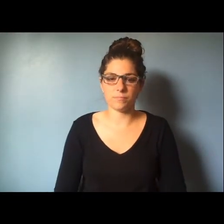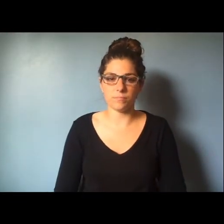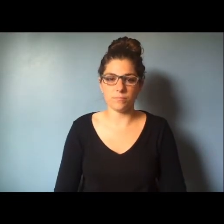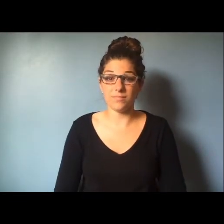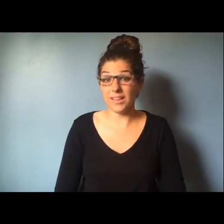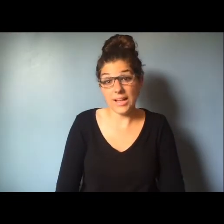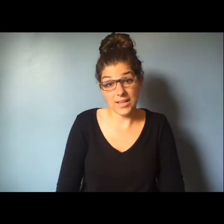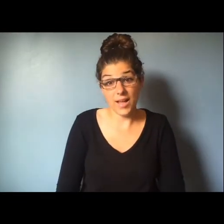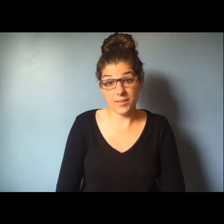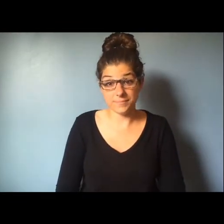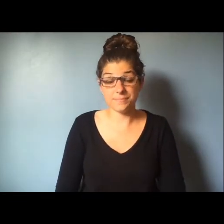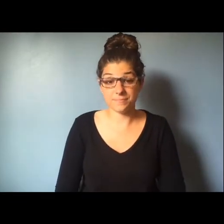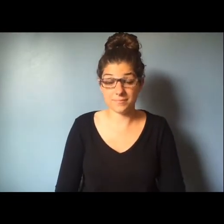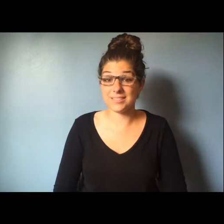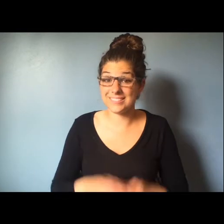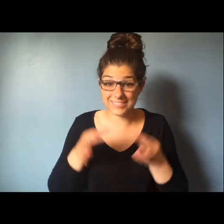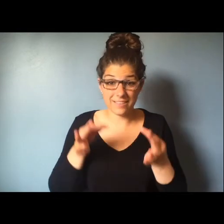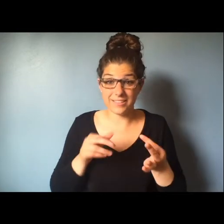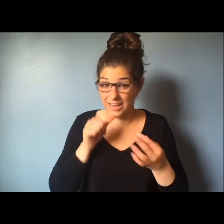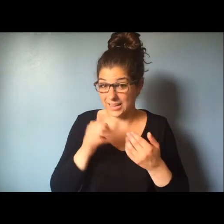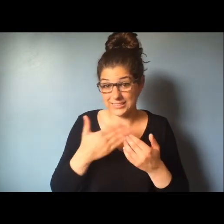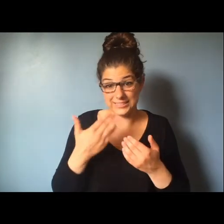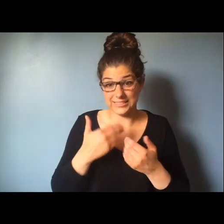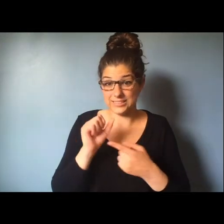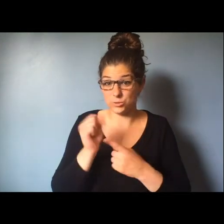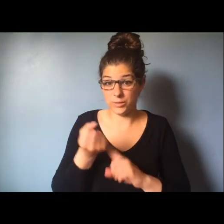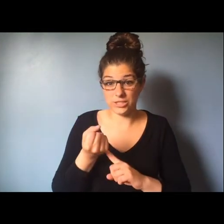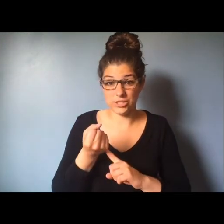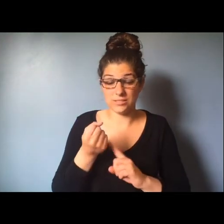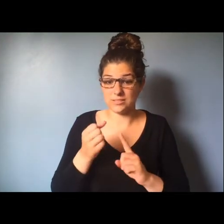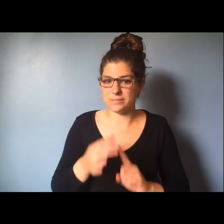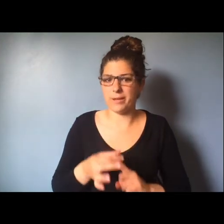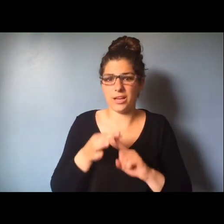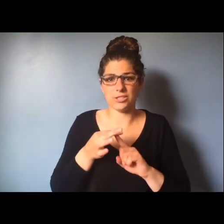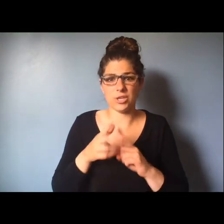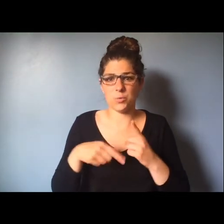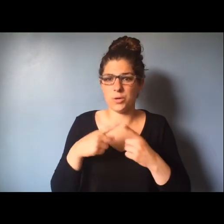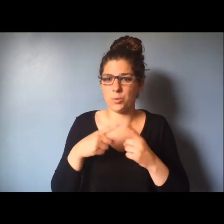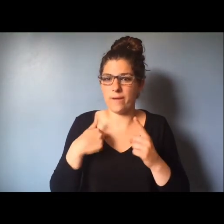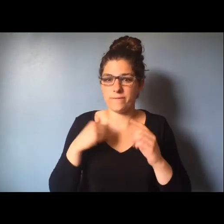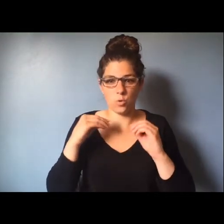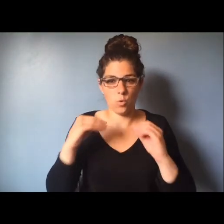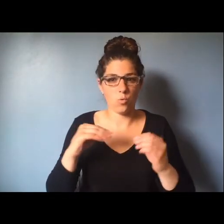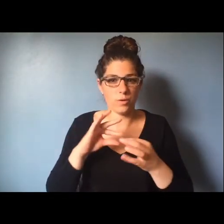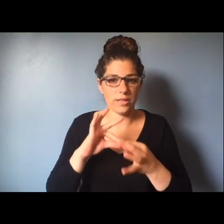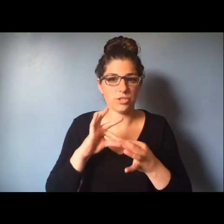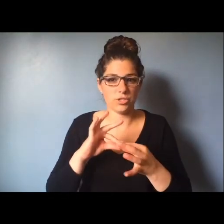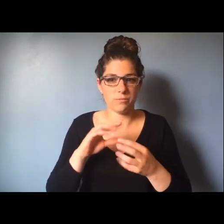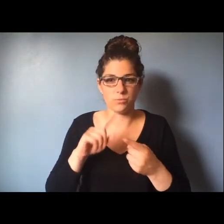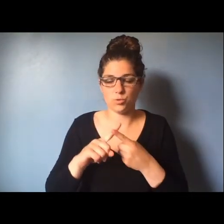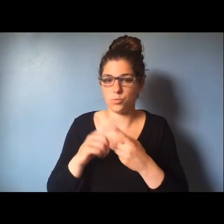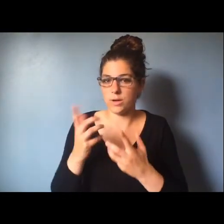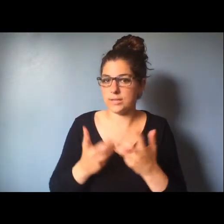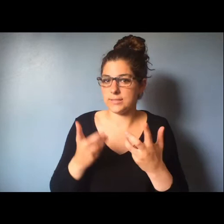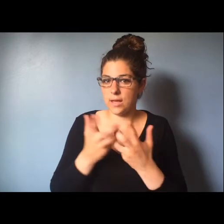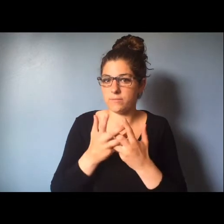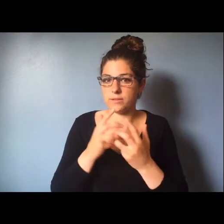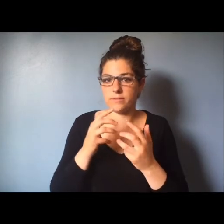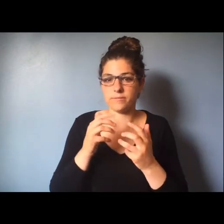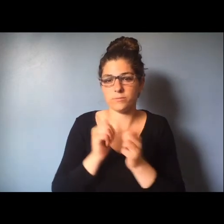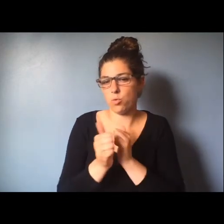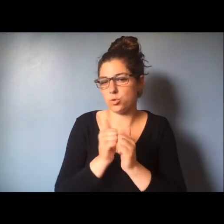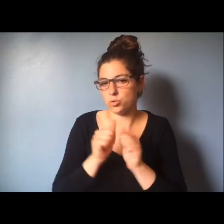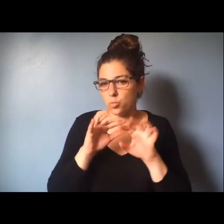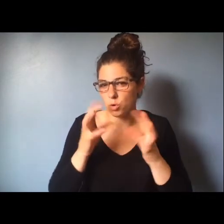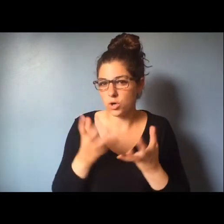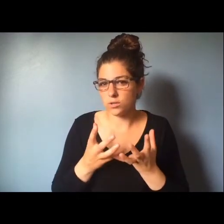Yeah, it's definitely not an easy situation, especially when you don't have any relationships to the adaptive sports world. But